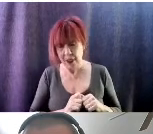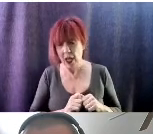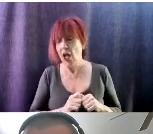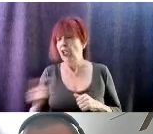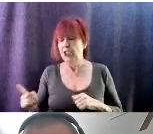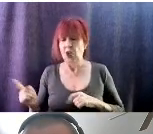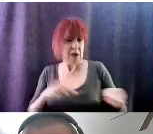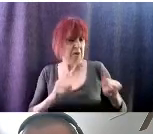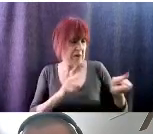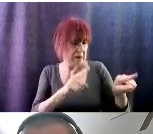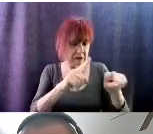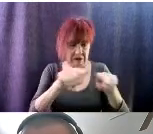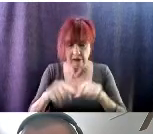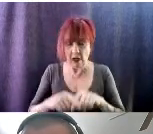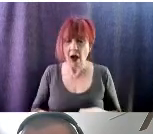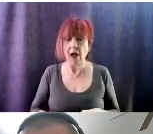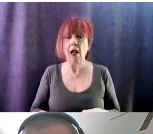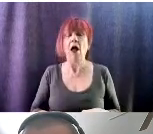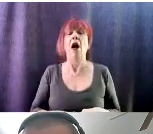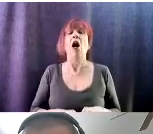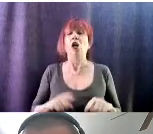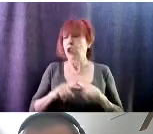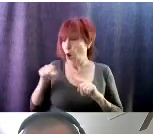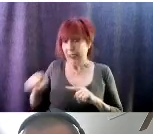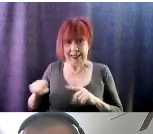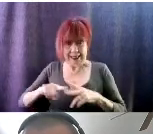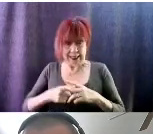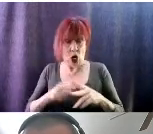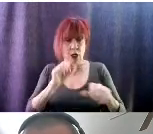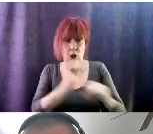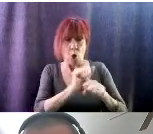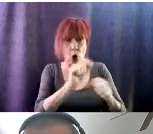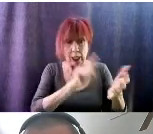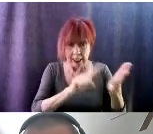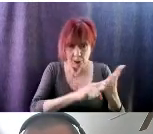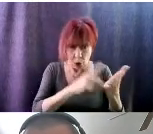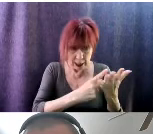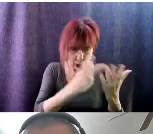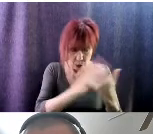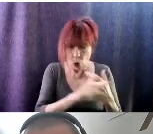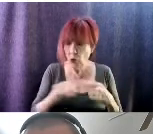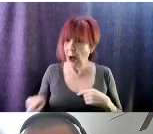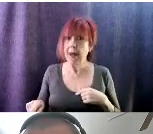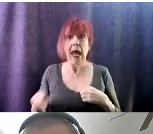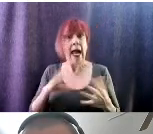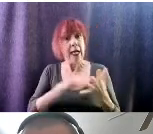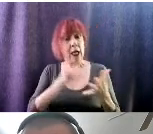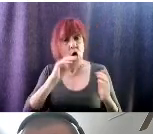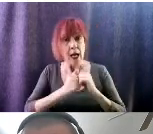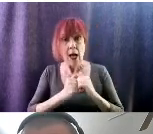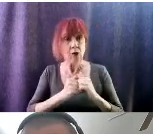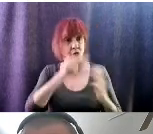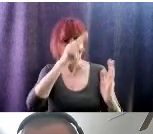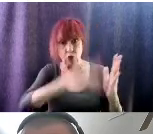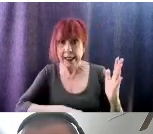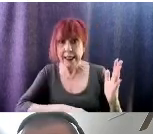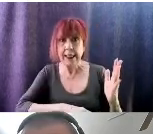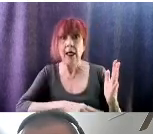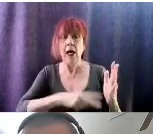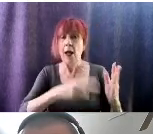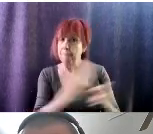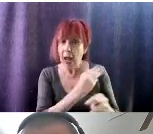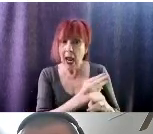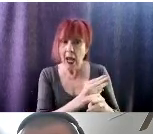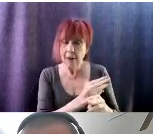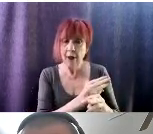some services, but this student started working in the work exploration program, actually learned how to read and do math inside of this program